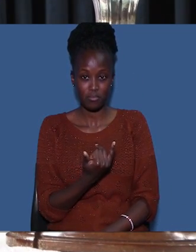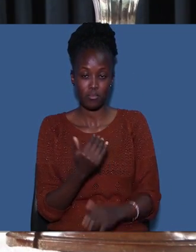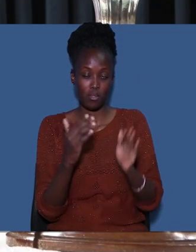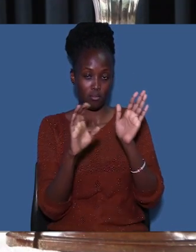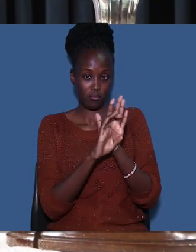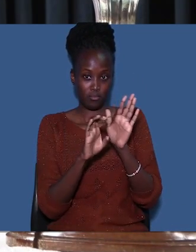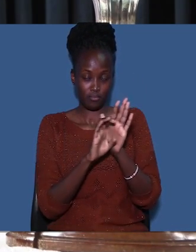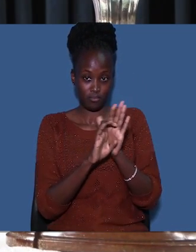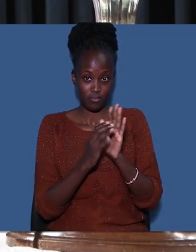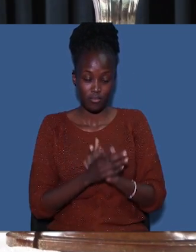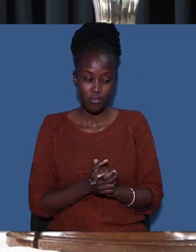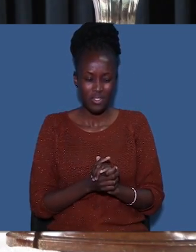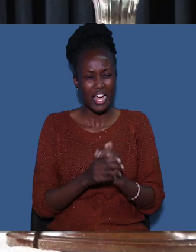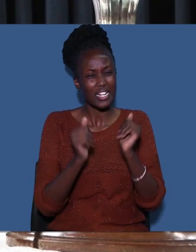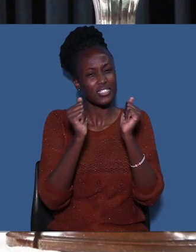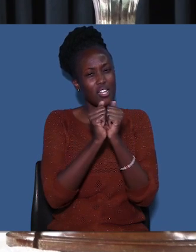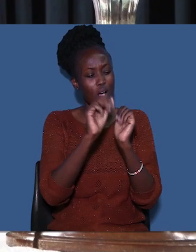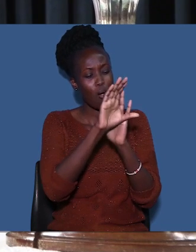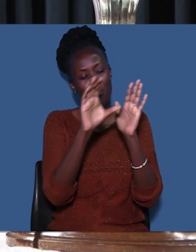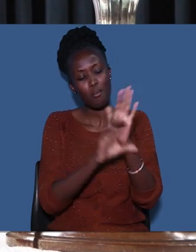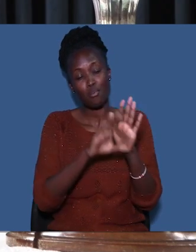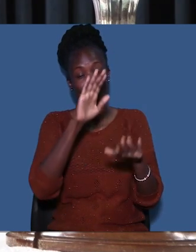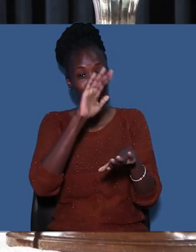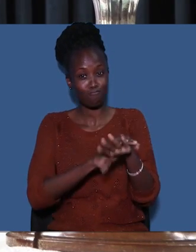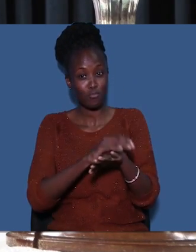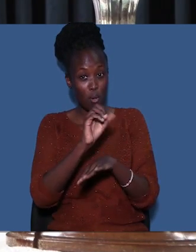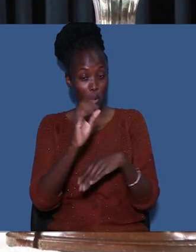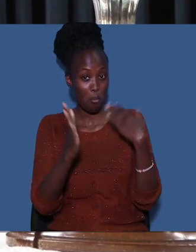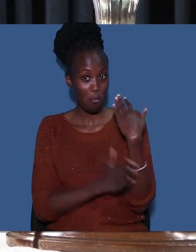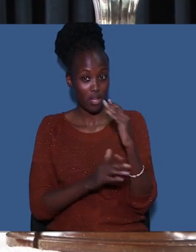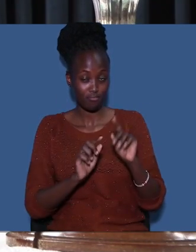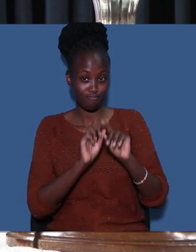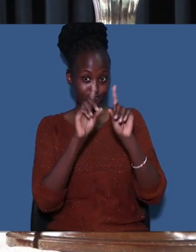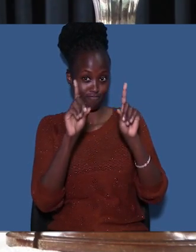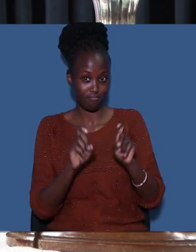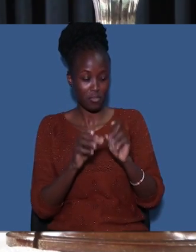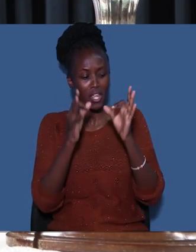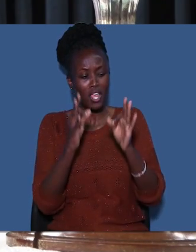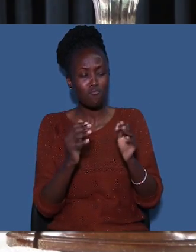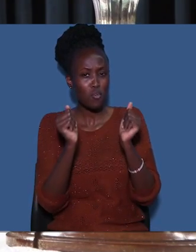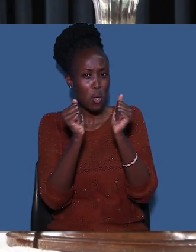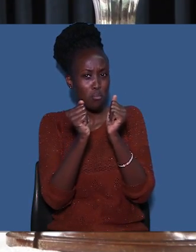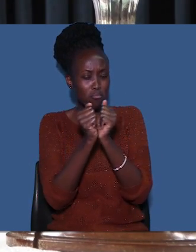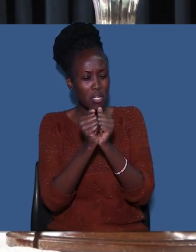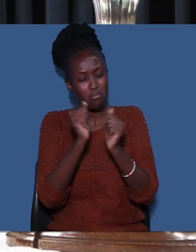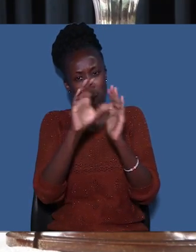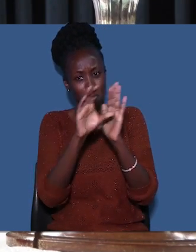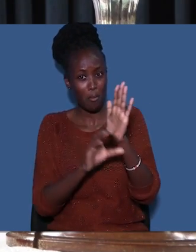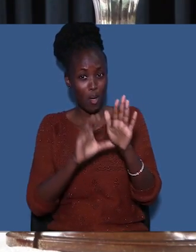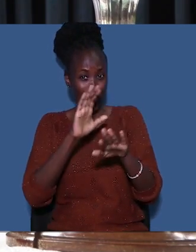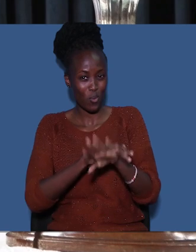with, are the Ten Commandments good or bad? If they are good, should we not embrace them